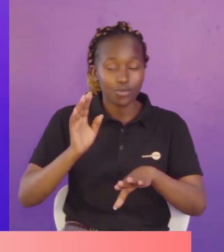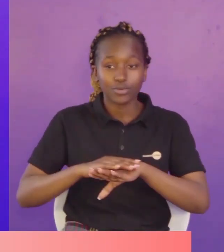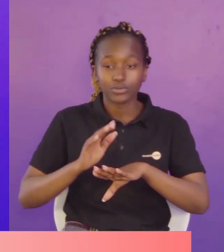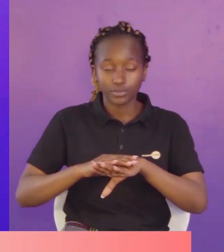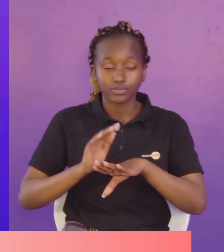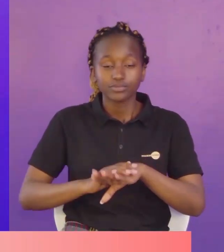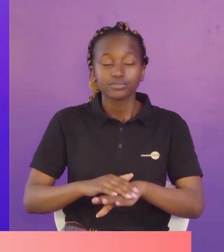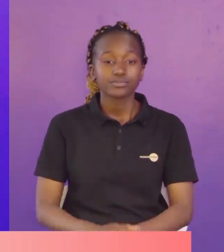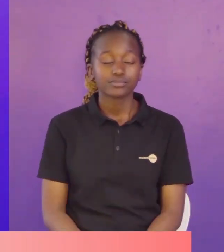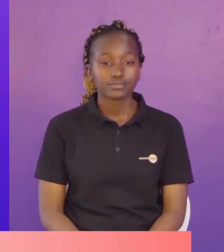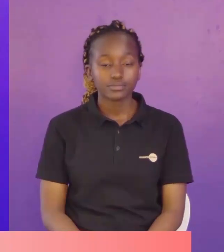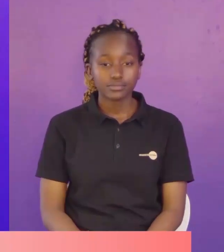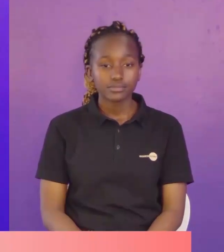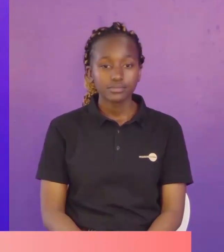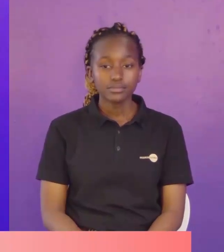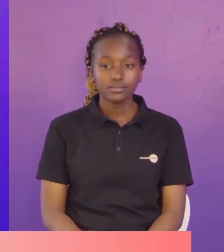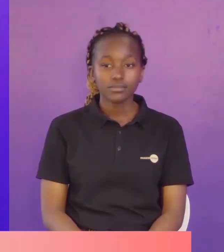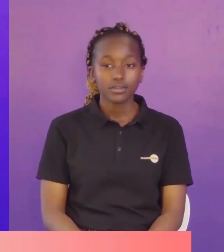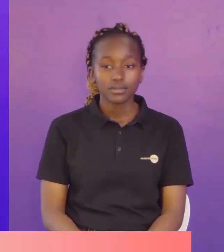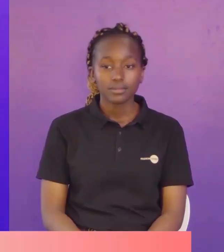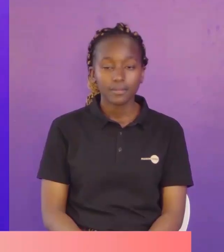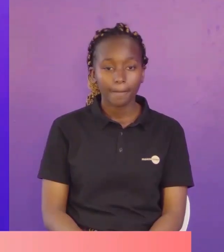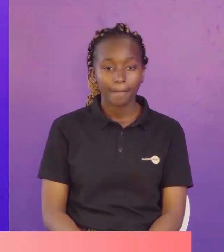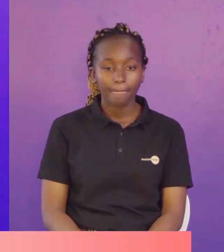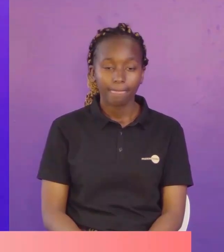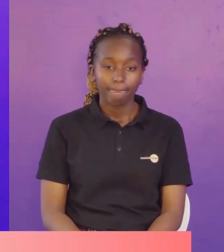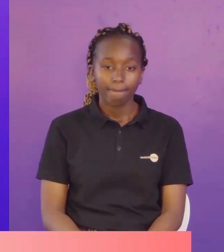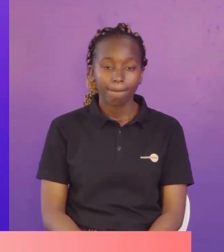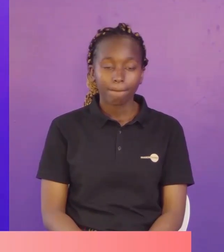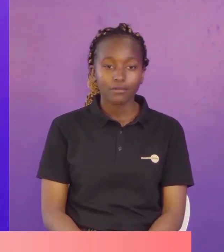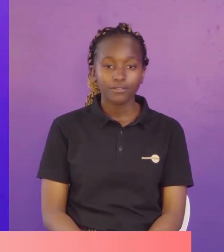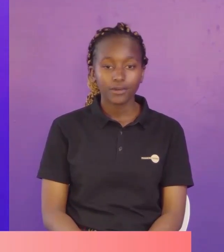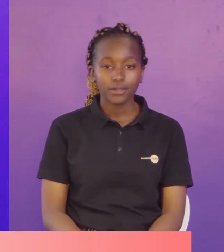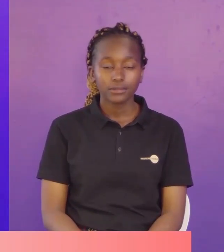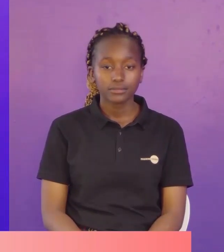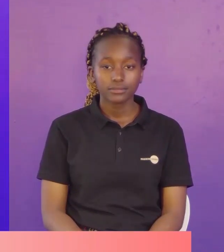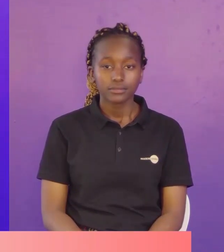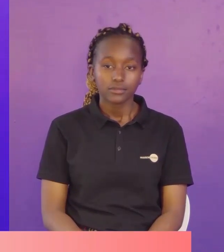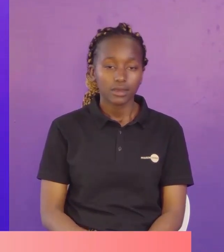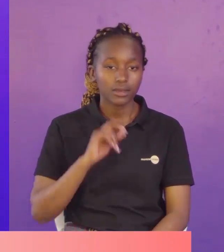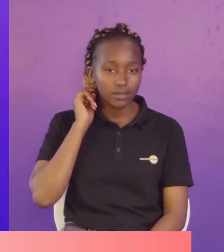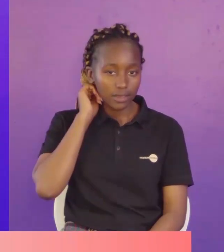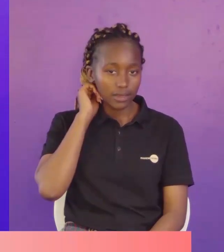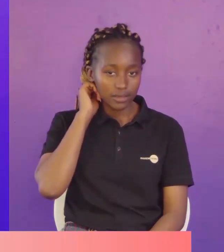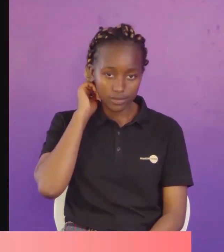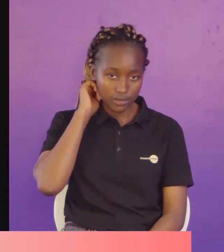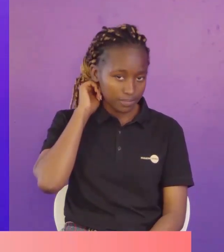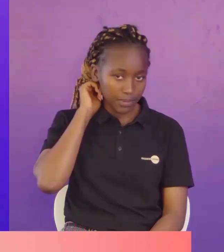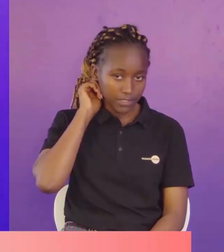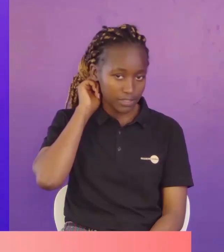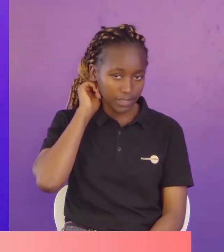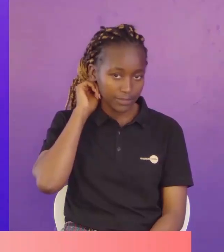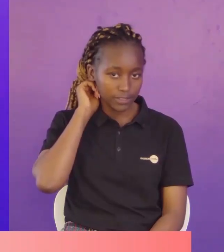there, Kina Vincent Abubakar. Yeah. They have a good team. Mbeumo. Yeah, and Akina Mbeumo. So we